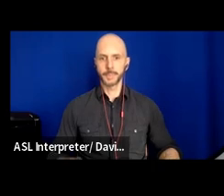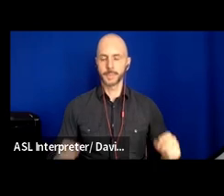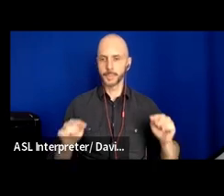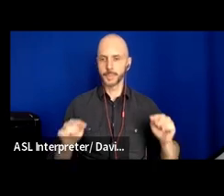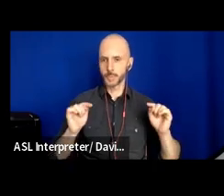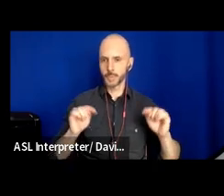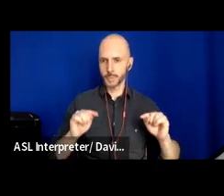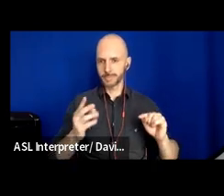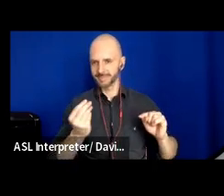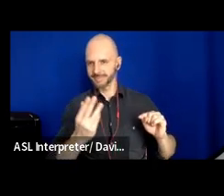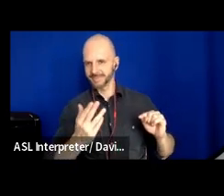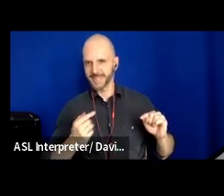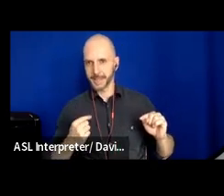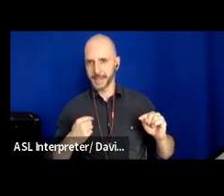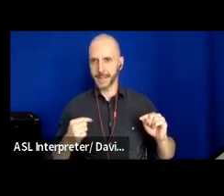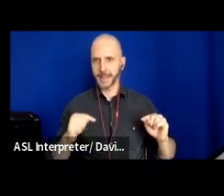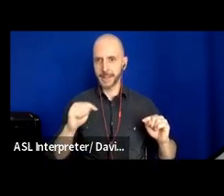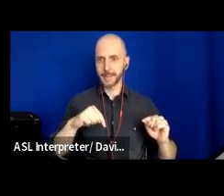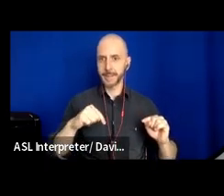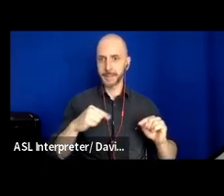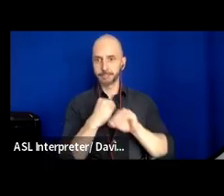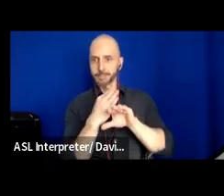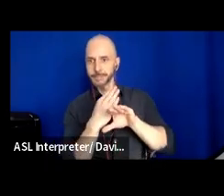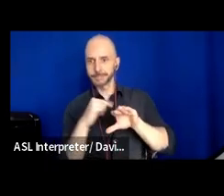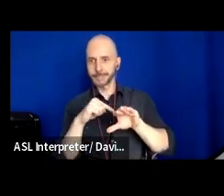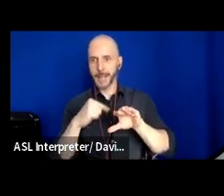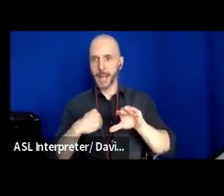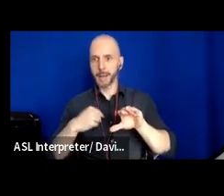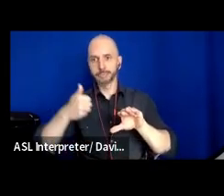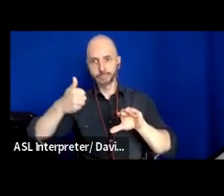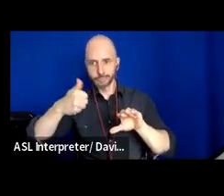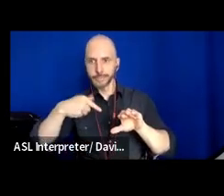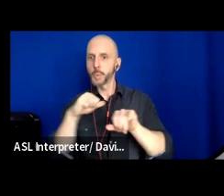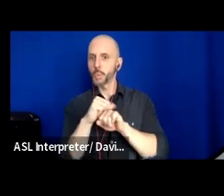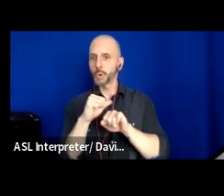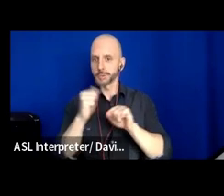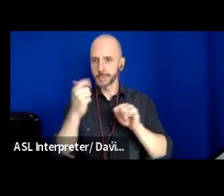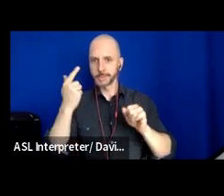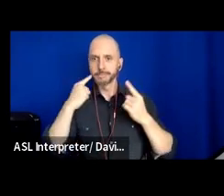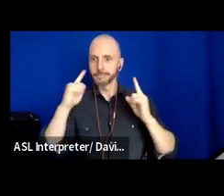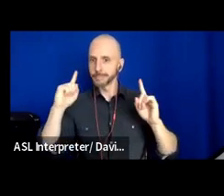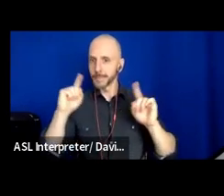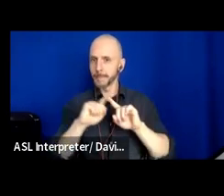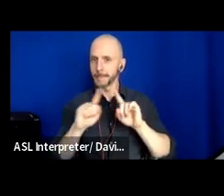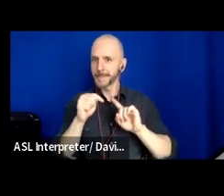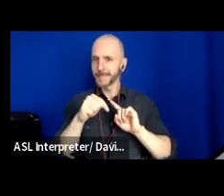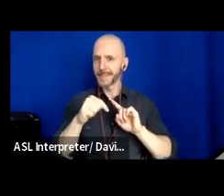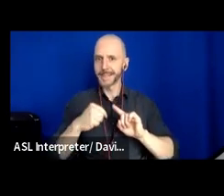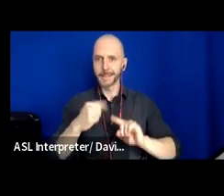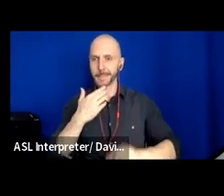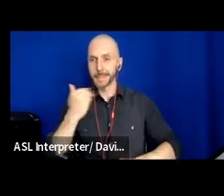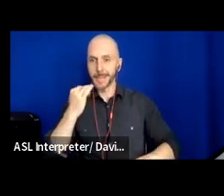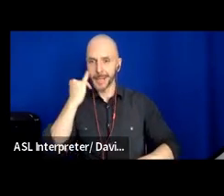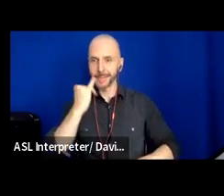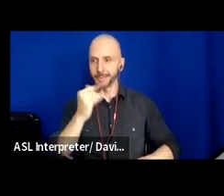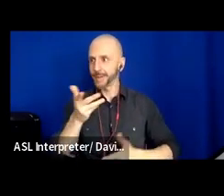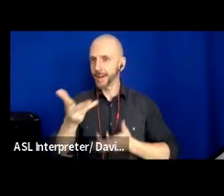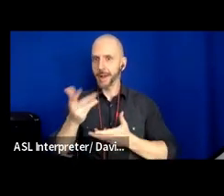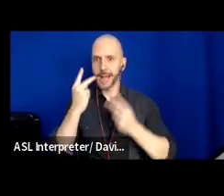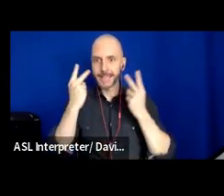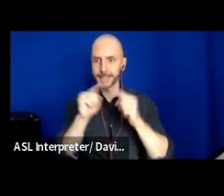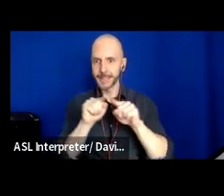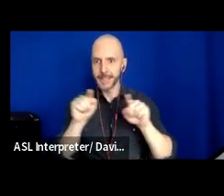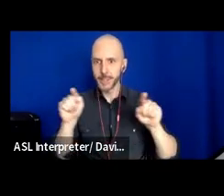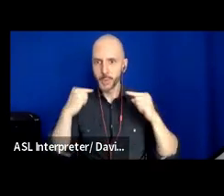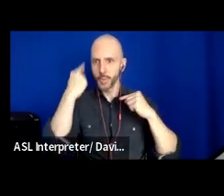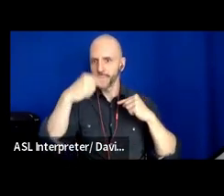into rooms and spaces with people, even though I think this works for when you're working with people across the country, is it's great when you can see people and engage with them. But anyway,